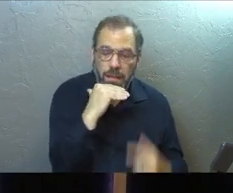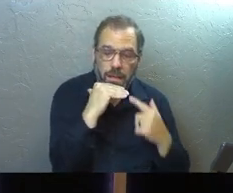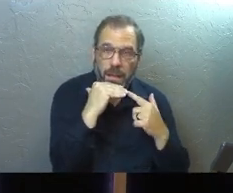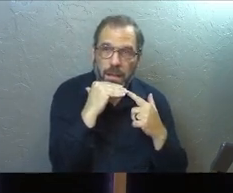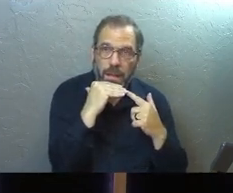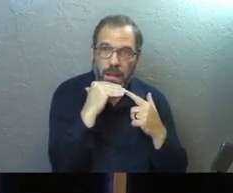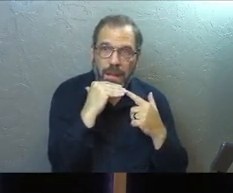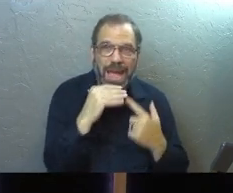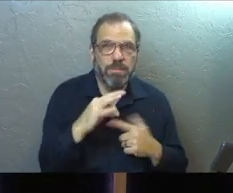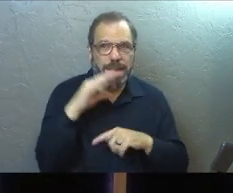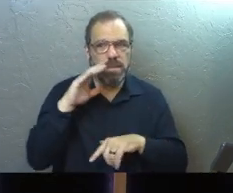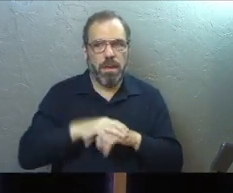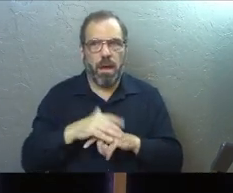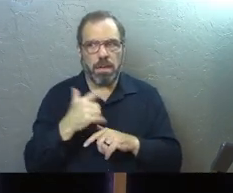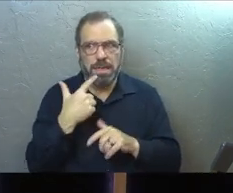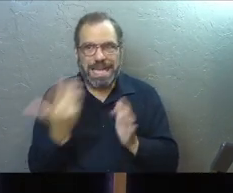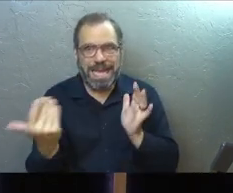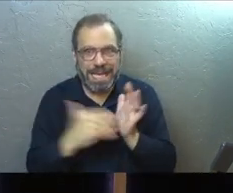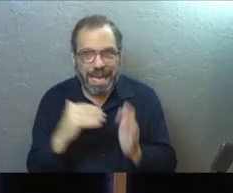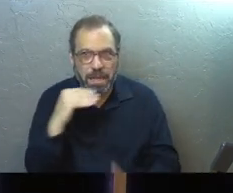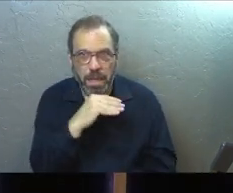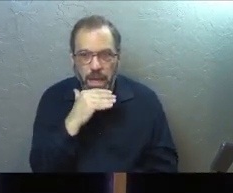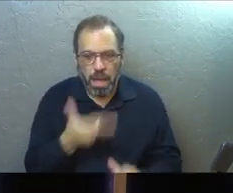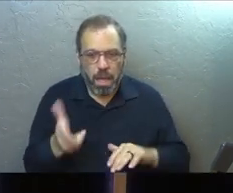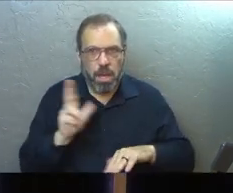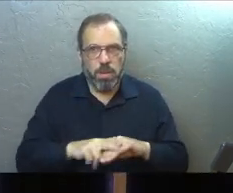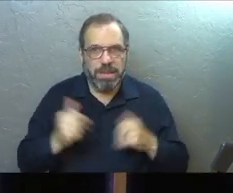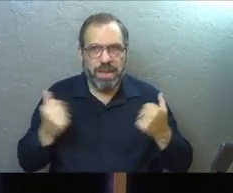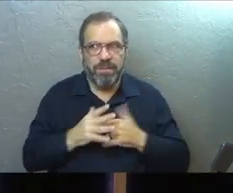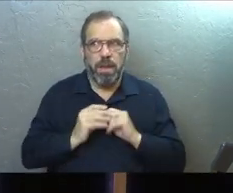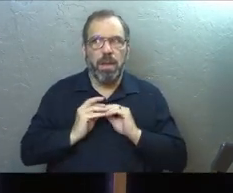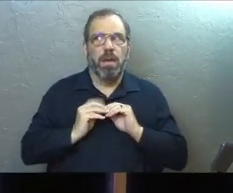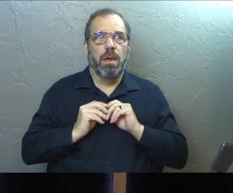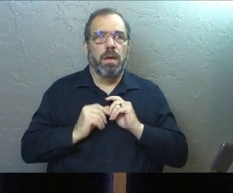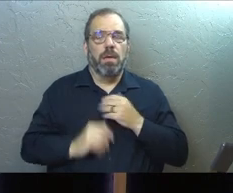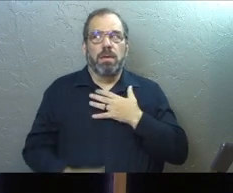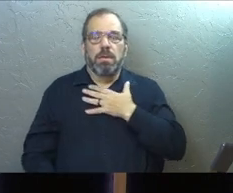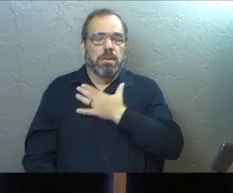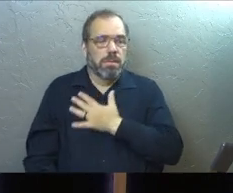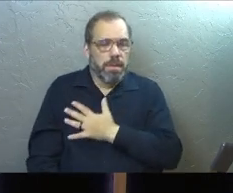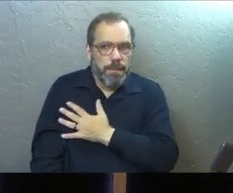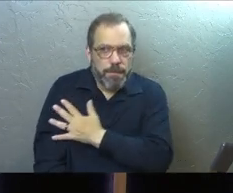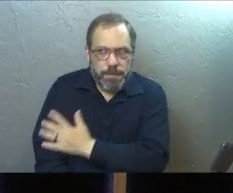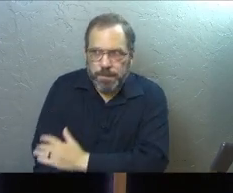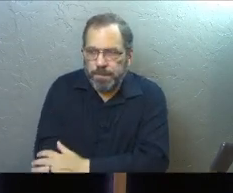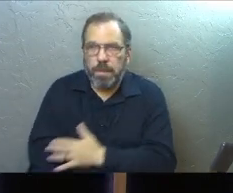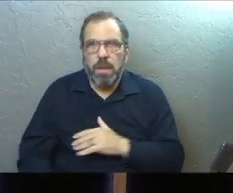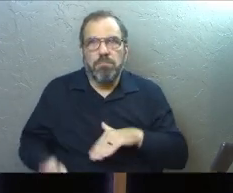does, especially on the repeat lies, it increases your fear and anxiety.